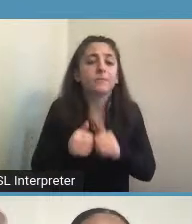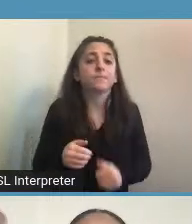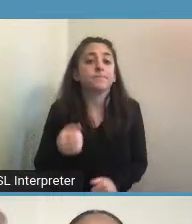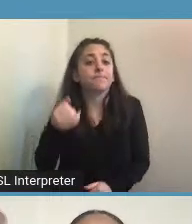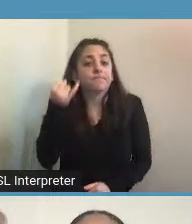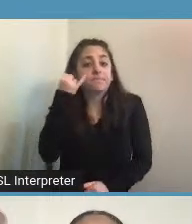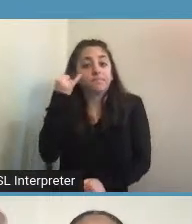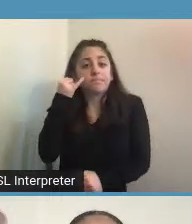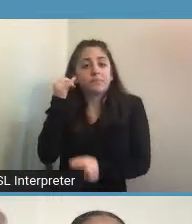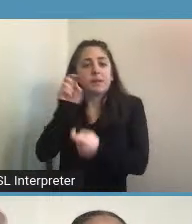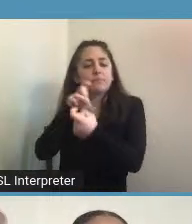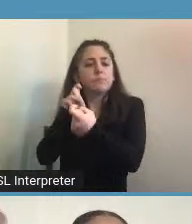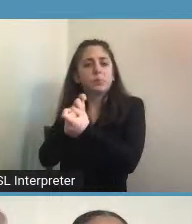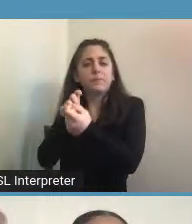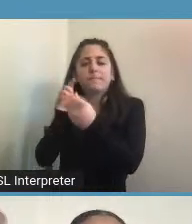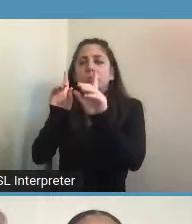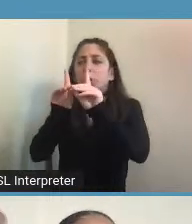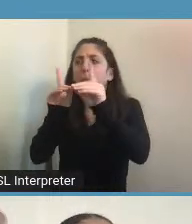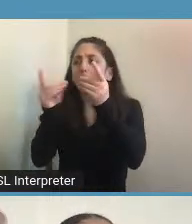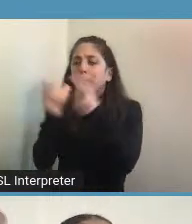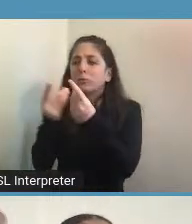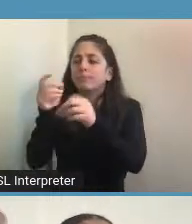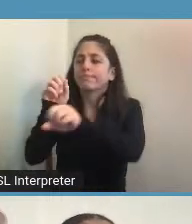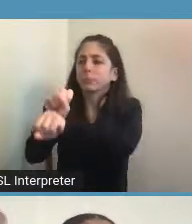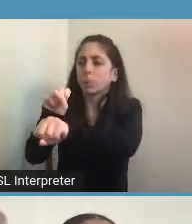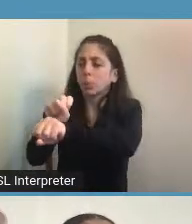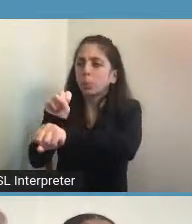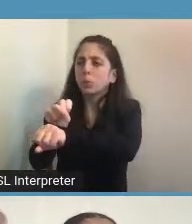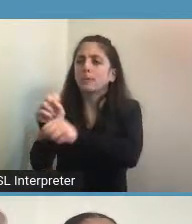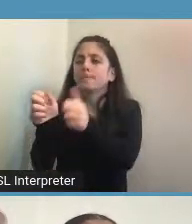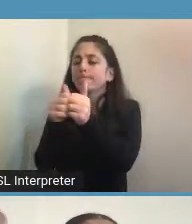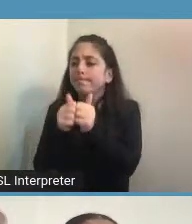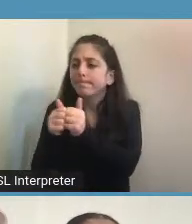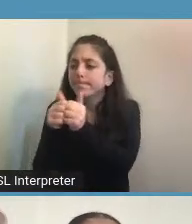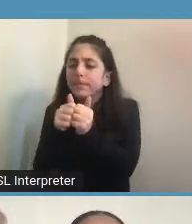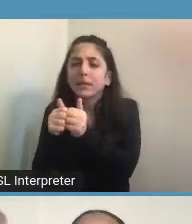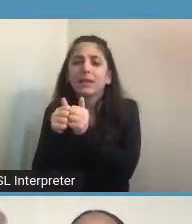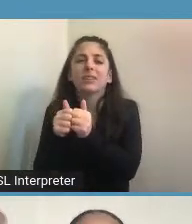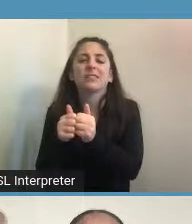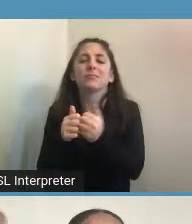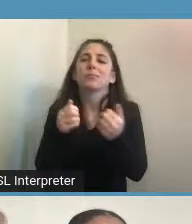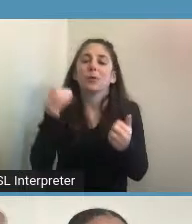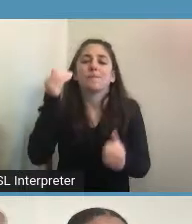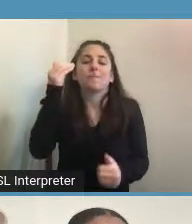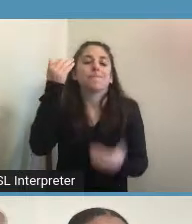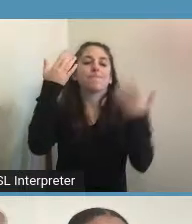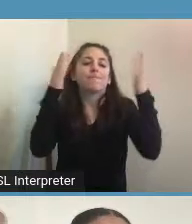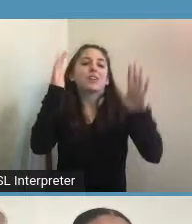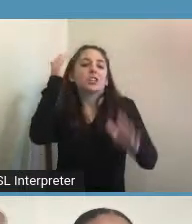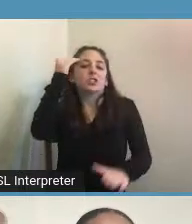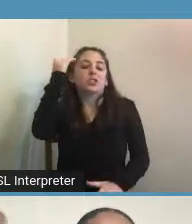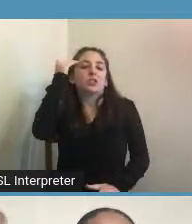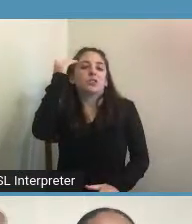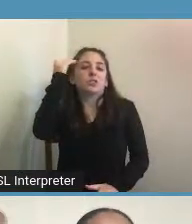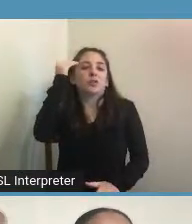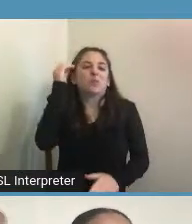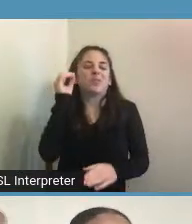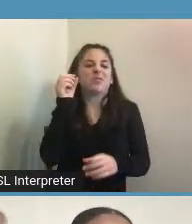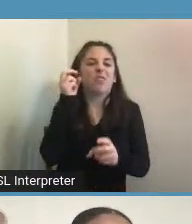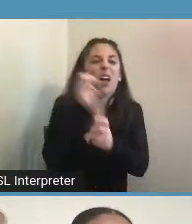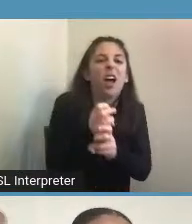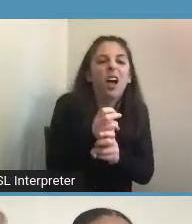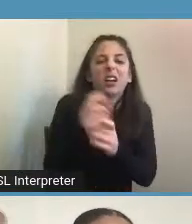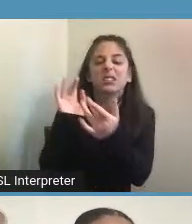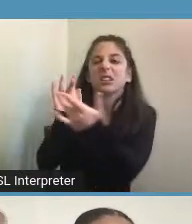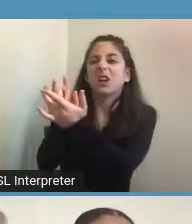and I know that they're, difficult to get in touch with because they have a lot of projects going on as well. How can we